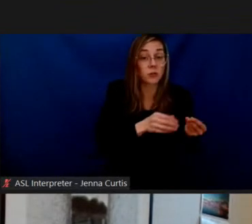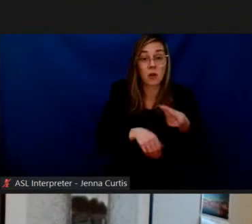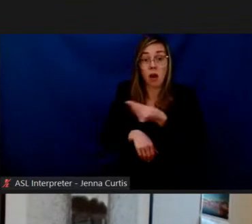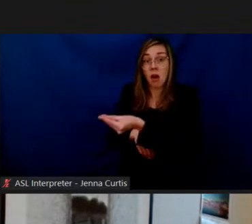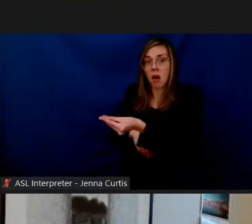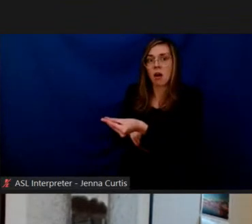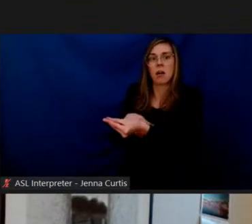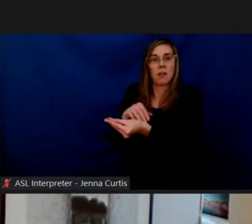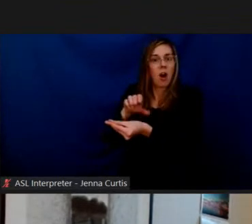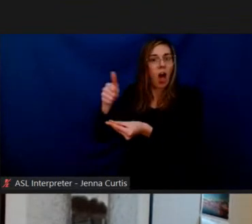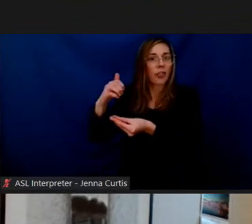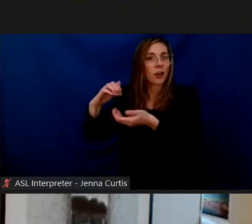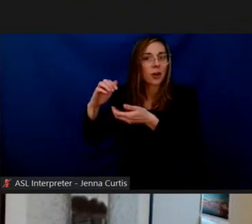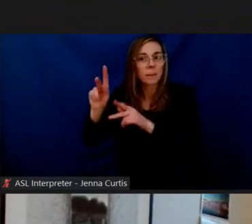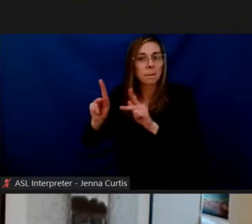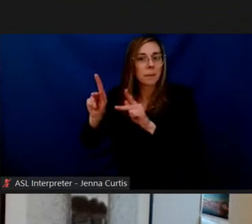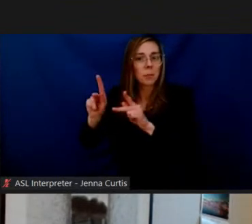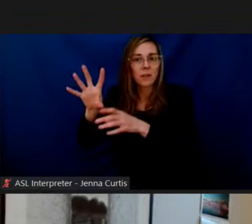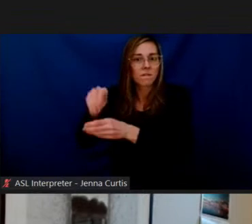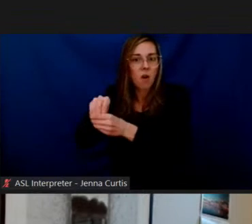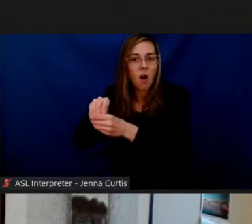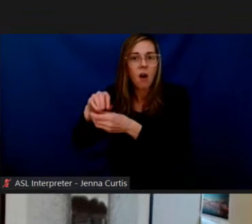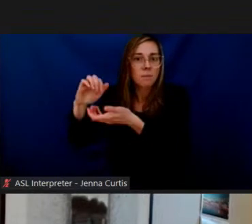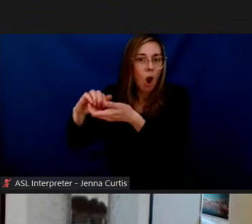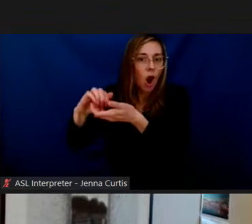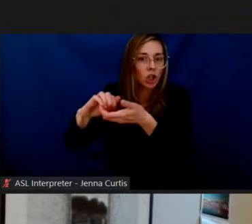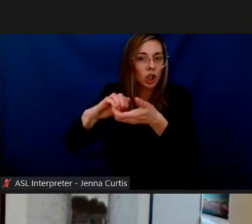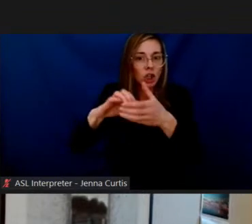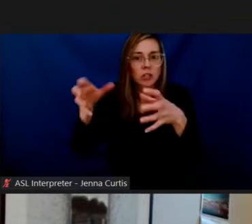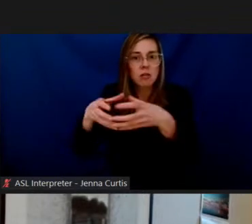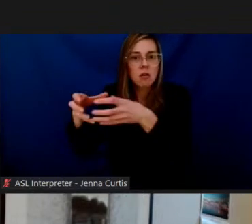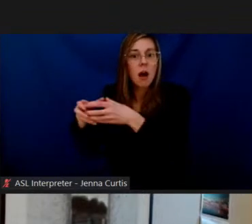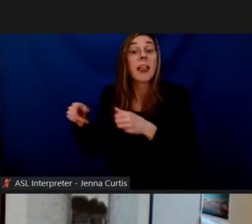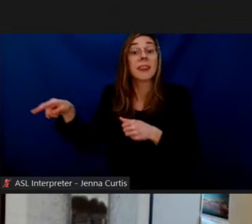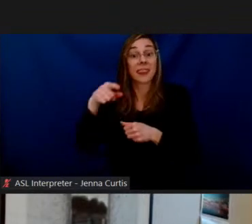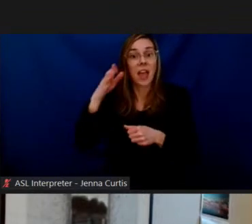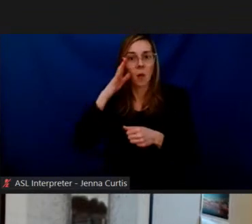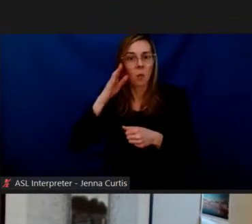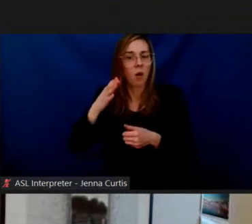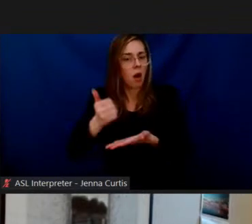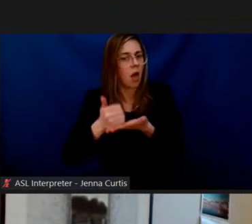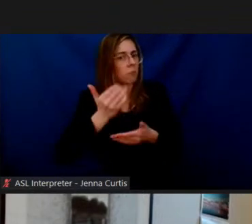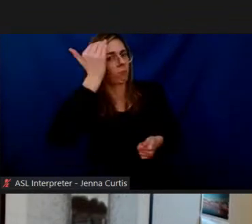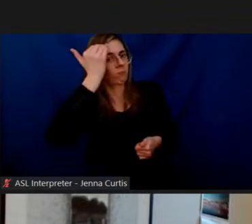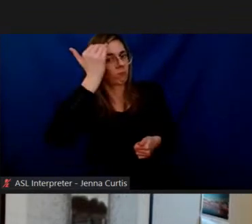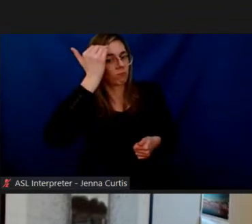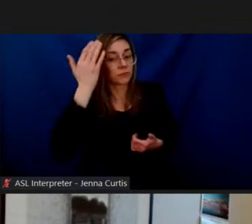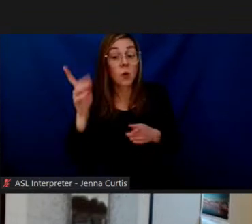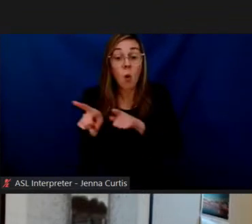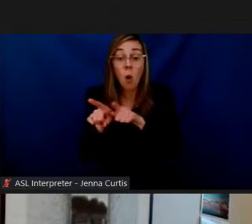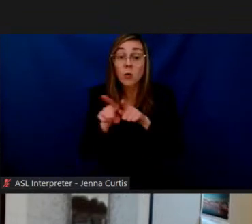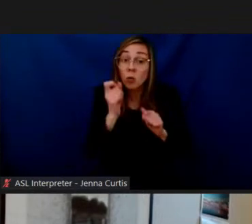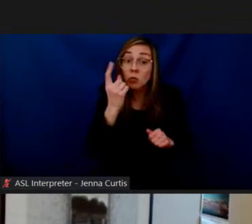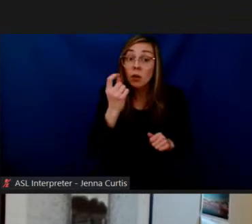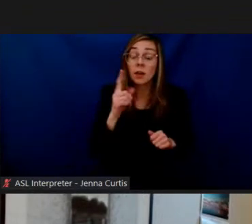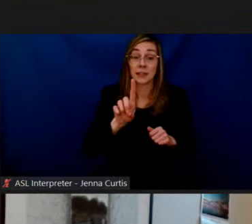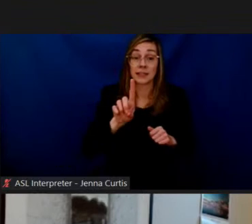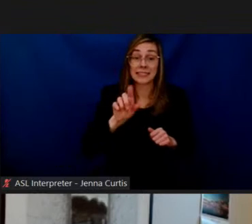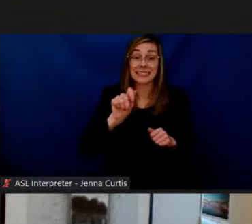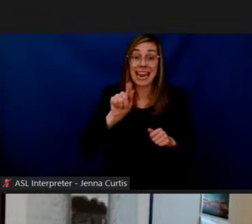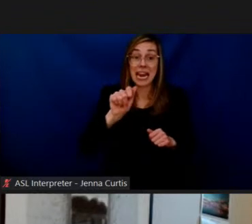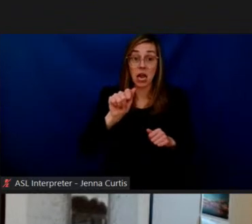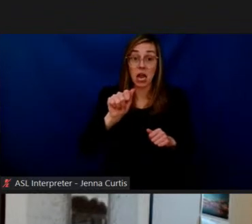to make it more successful. We'll also be monitoring data outside of the encampment. We want a